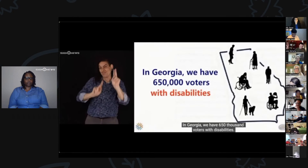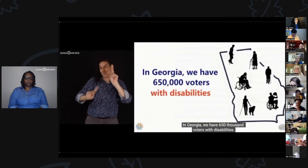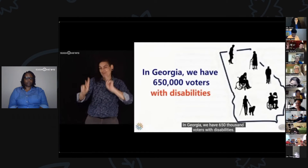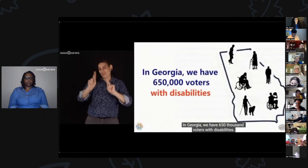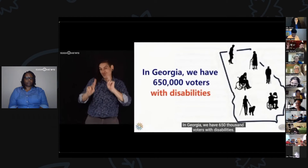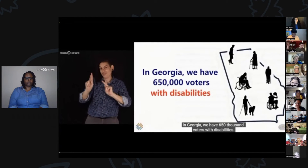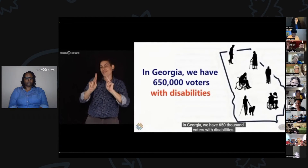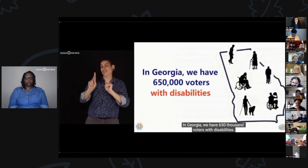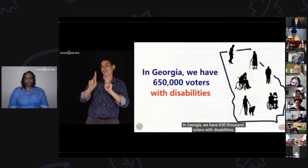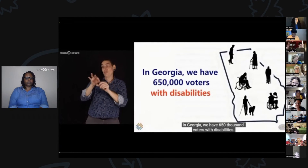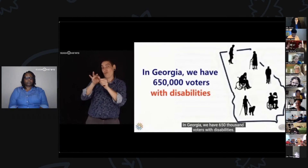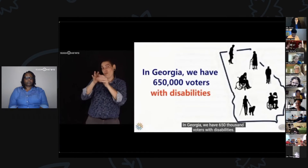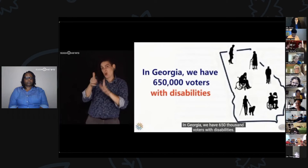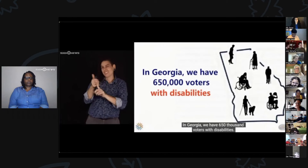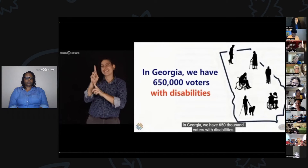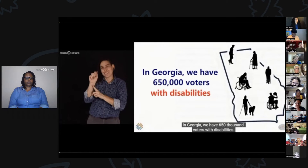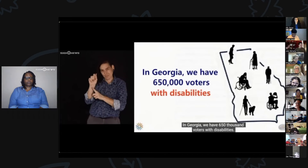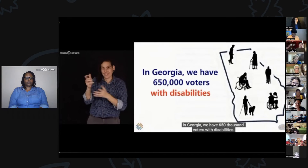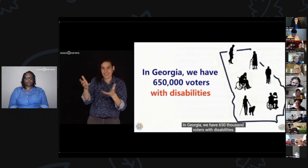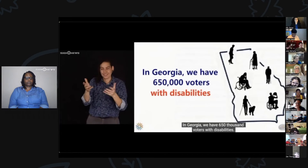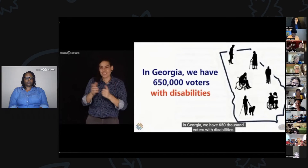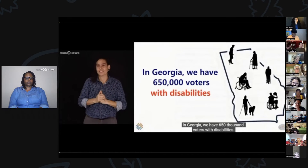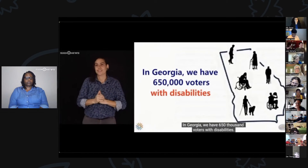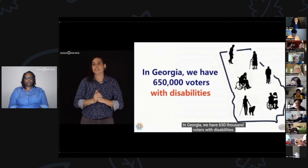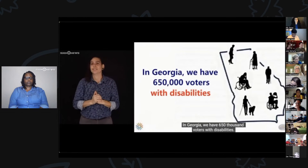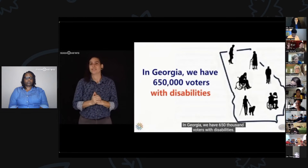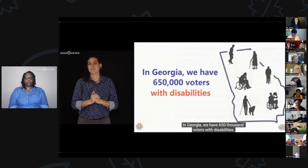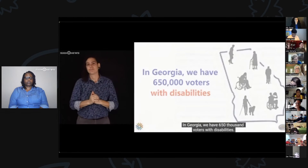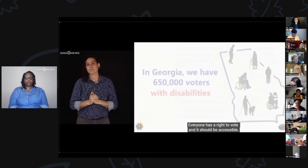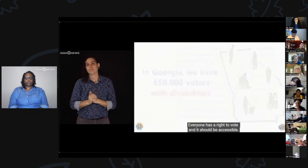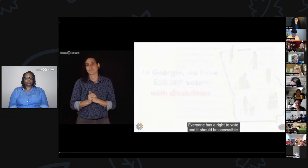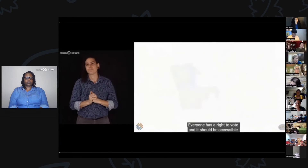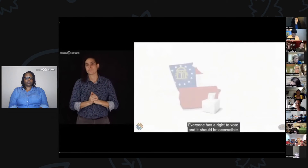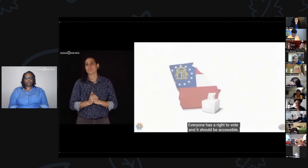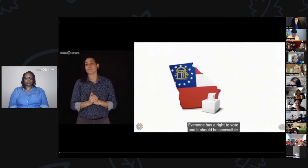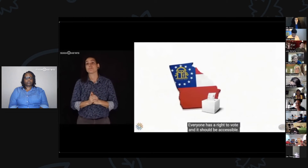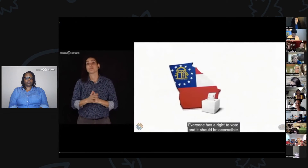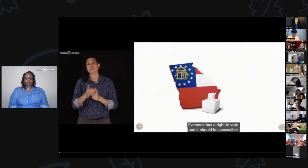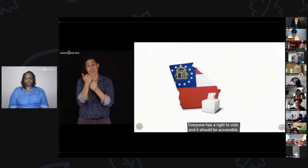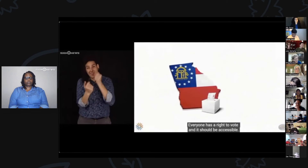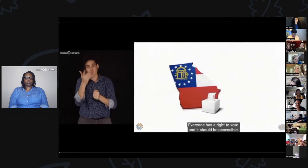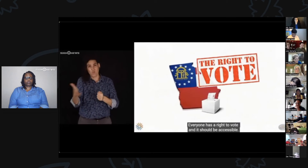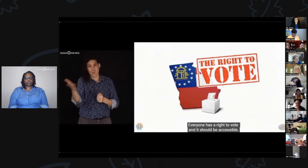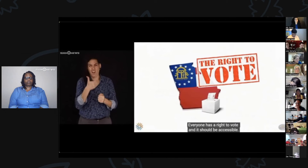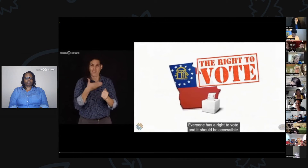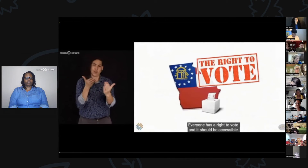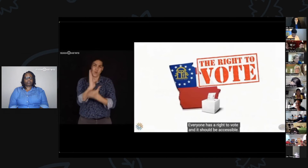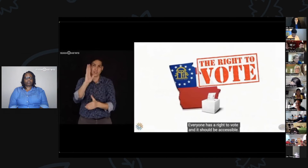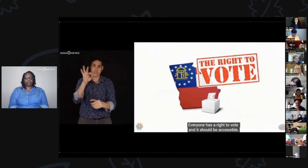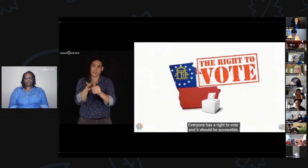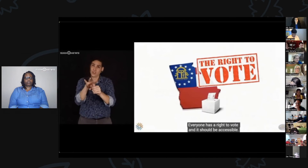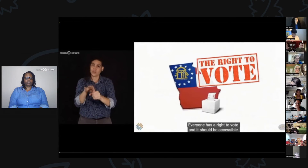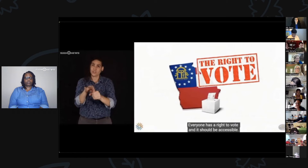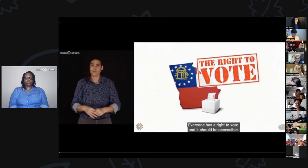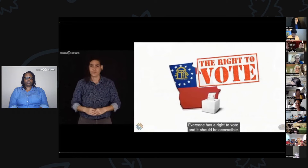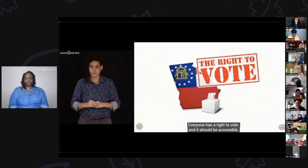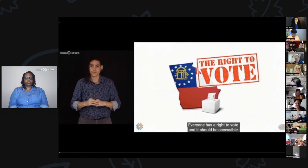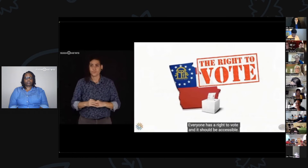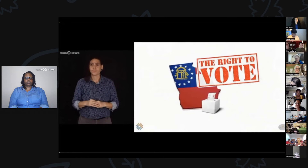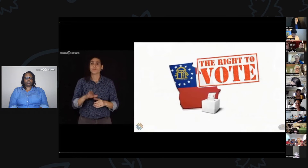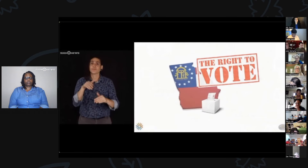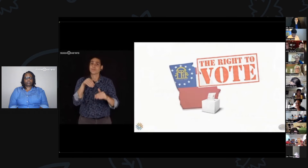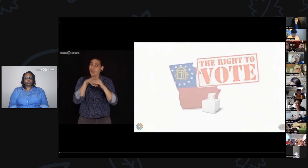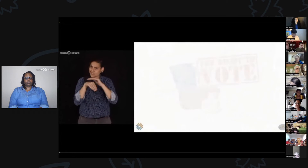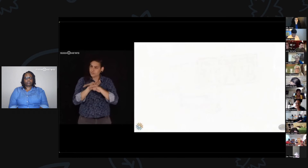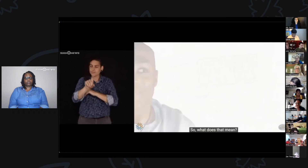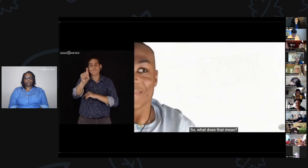650,000 voters with disabilities. Everyone has a right to vote and it should be